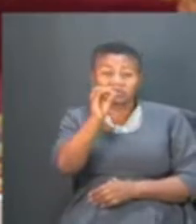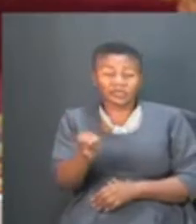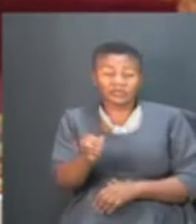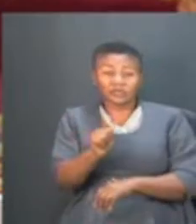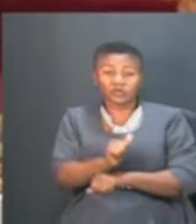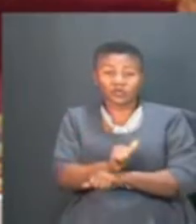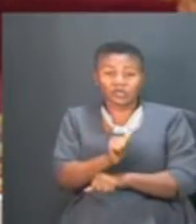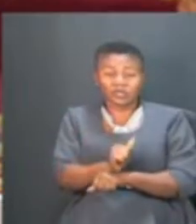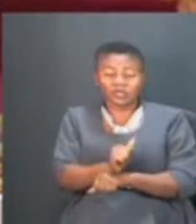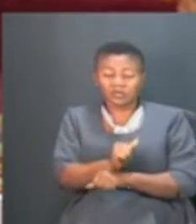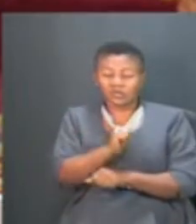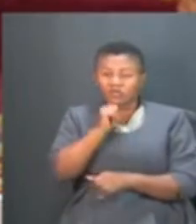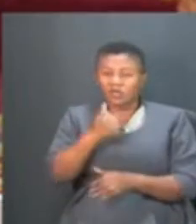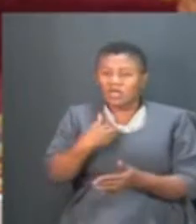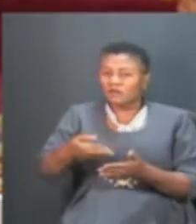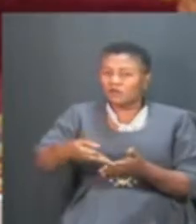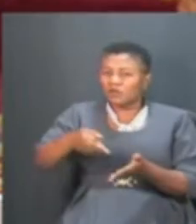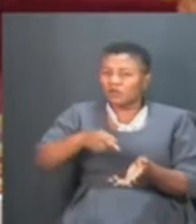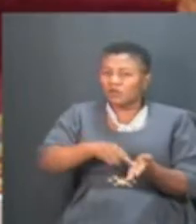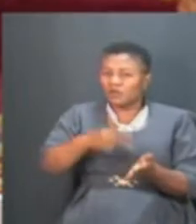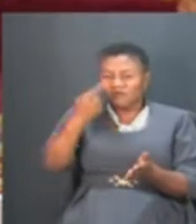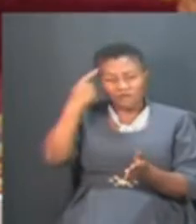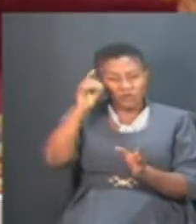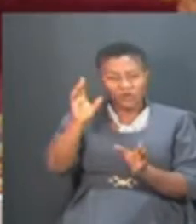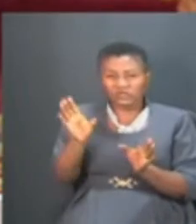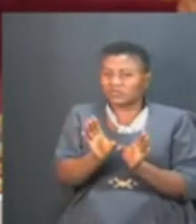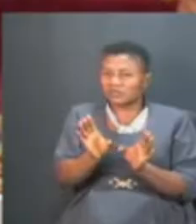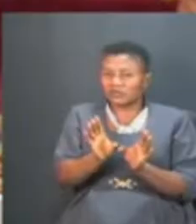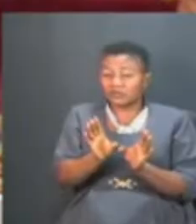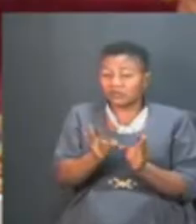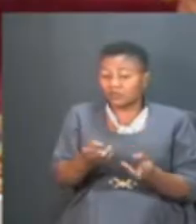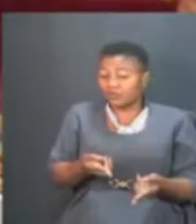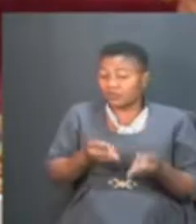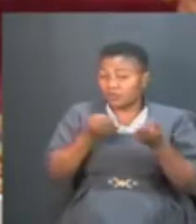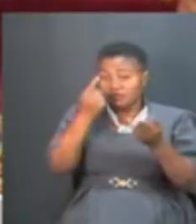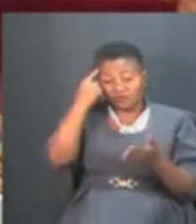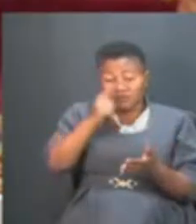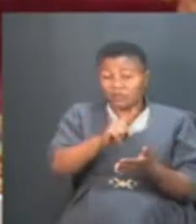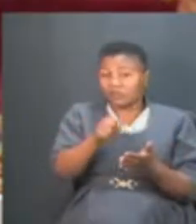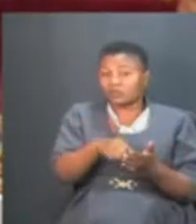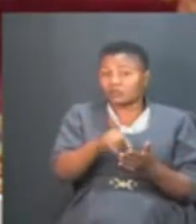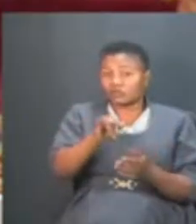there's no record of a certificate being raised for this job. Thank you, Mr. Speaker.